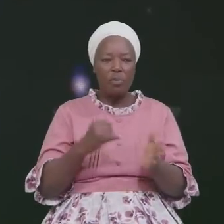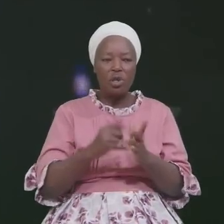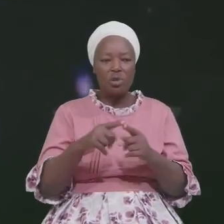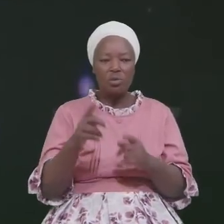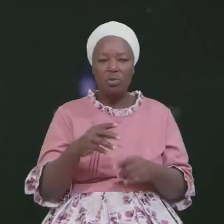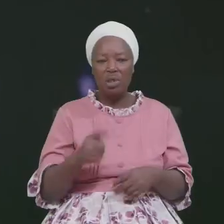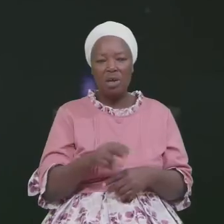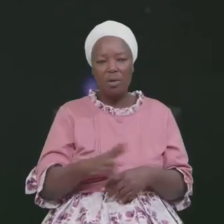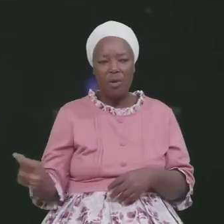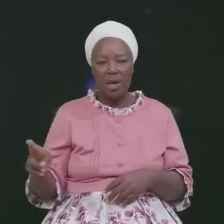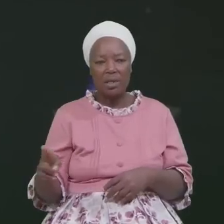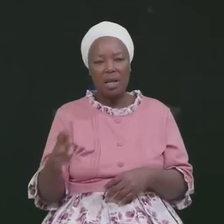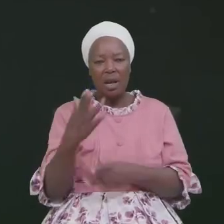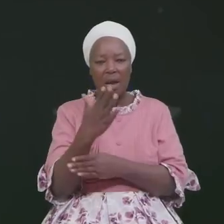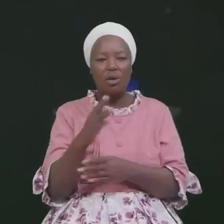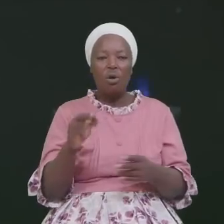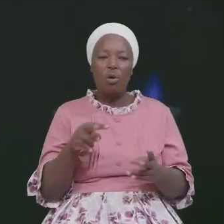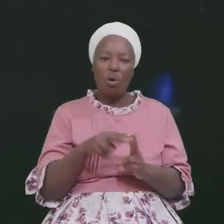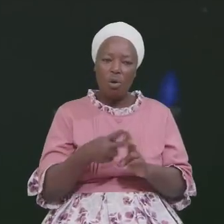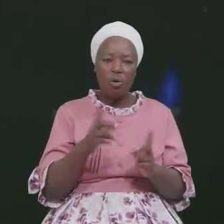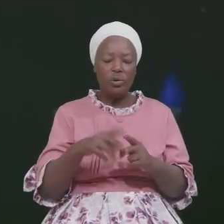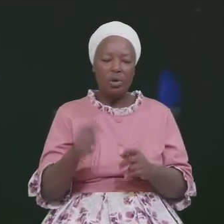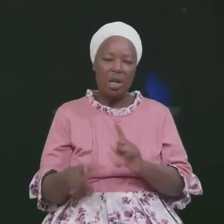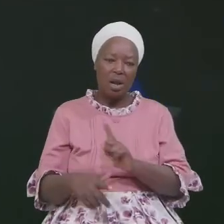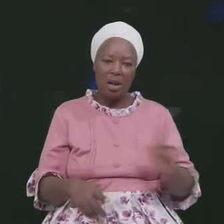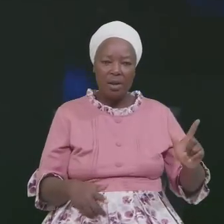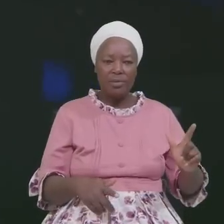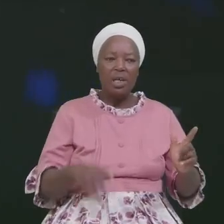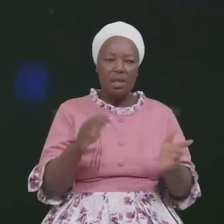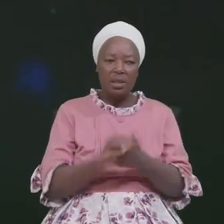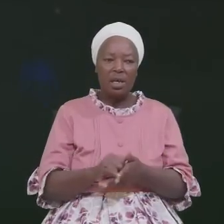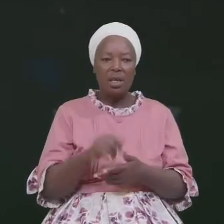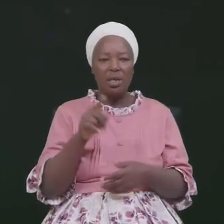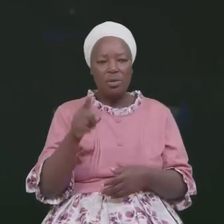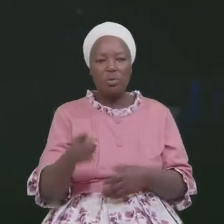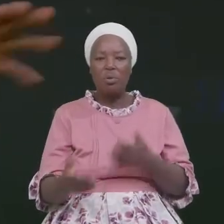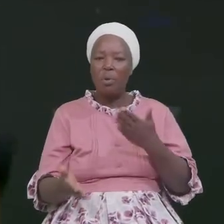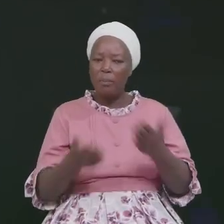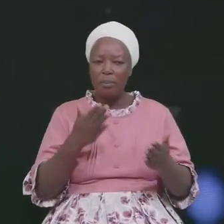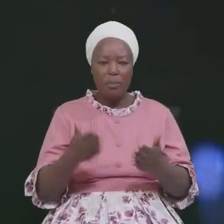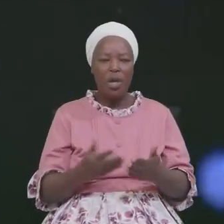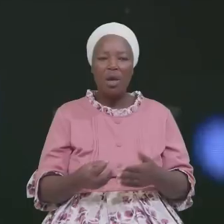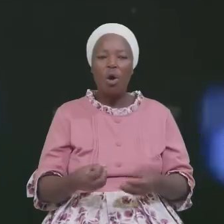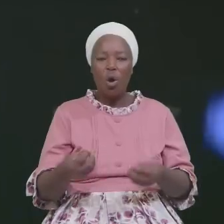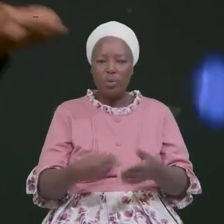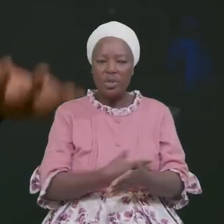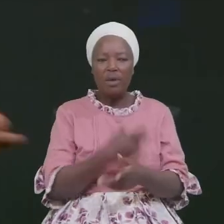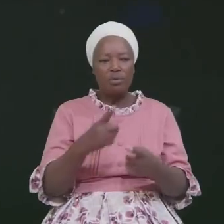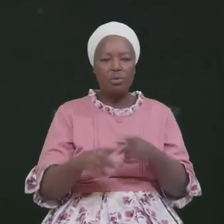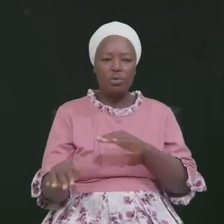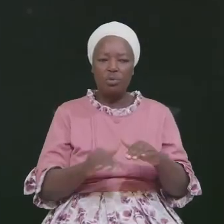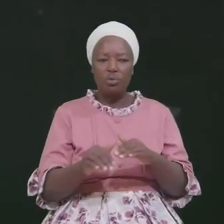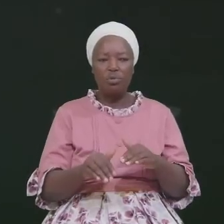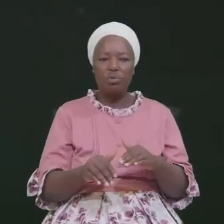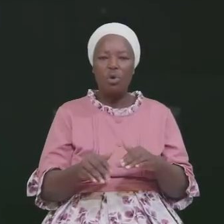right hand or to the left, that thou mayest observe to do what to